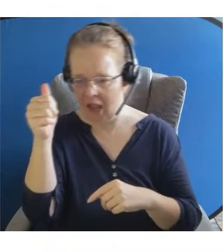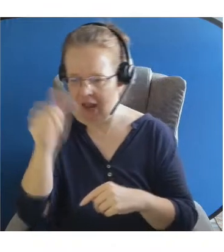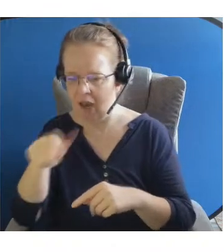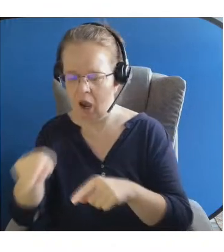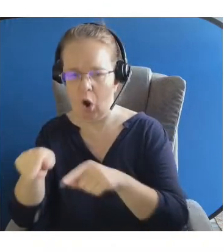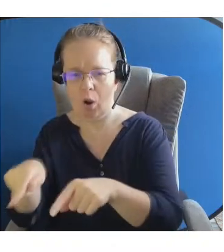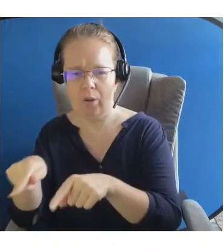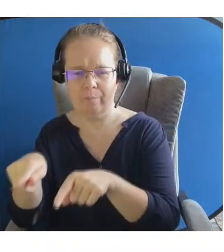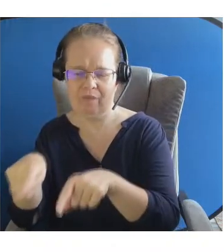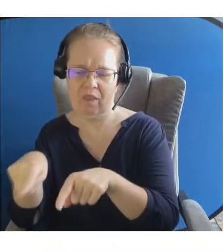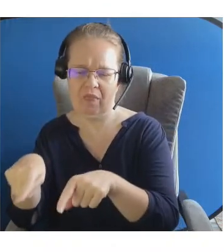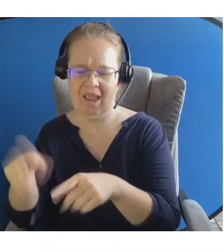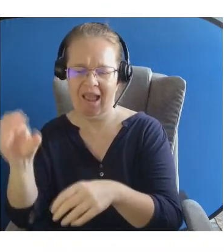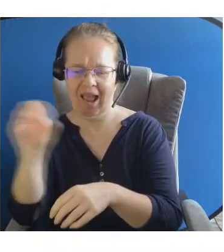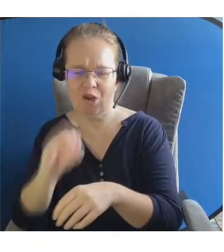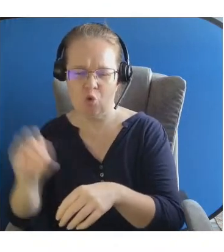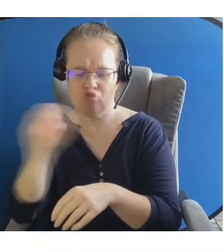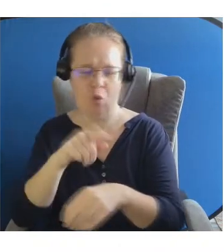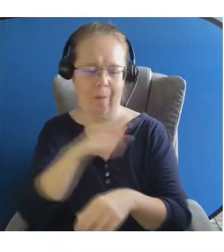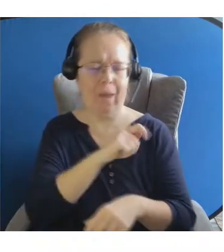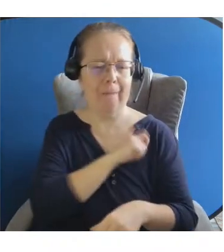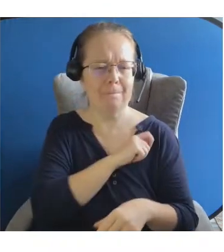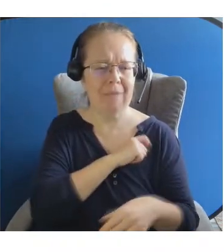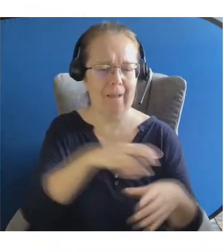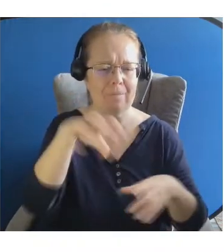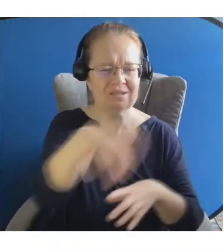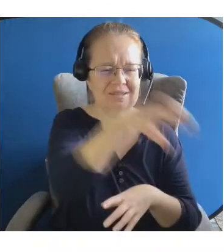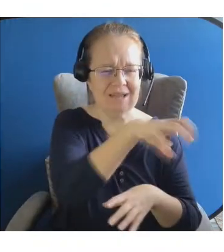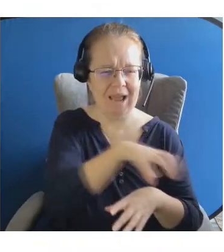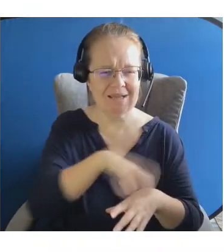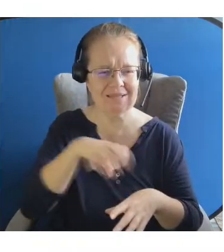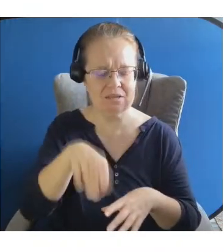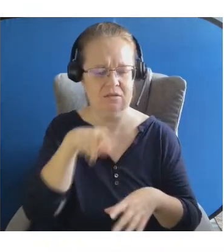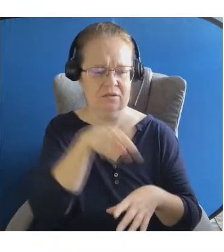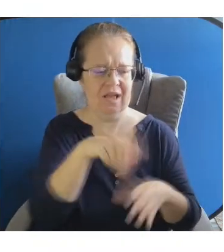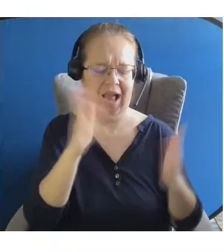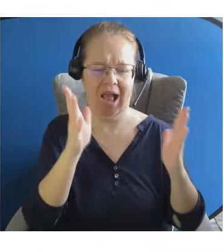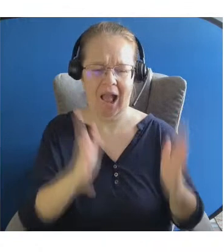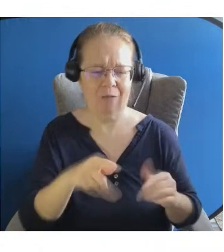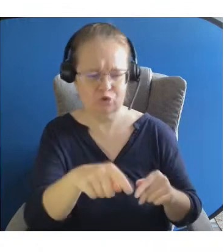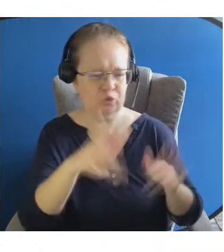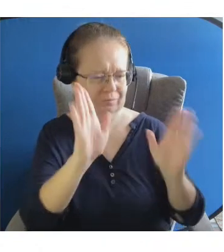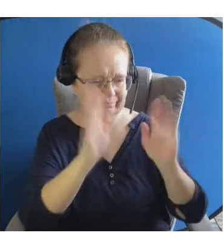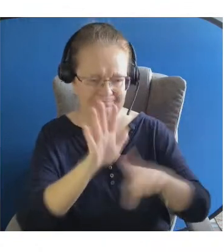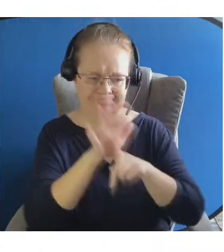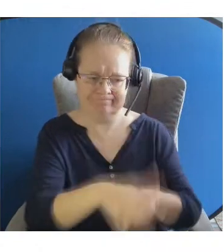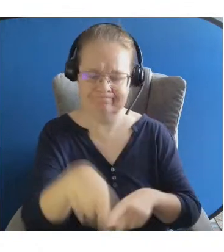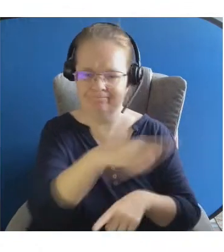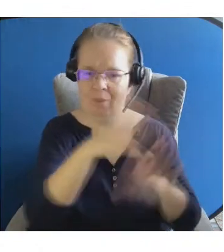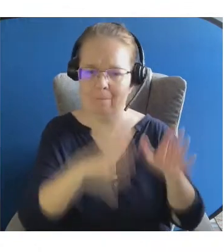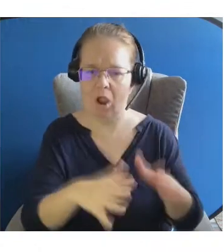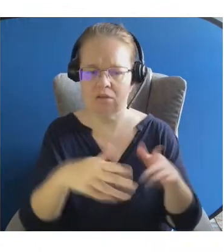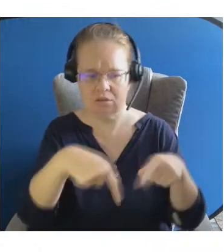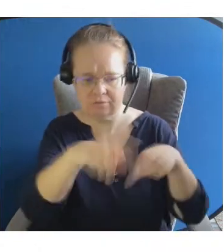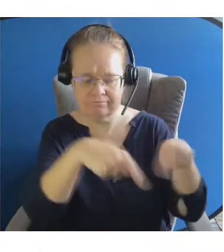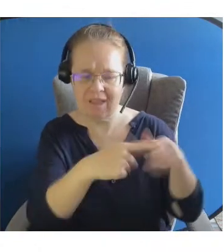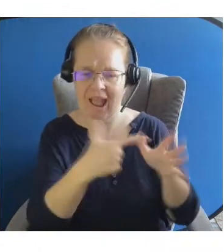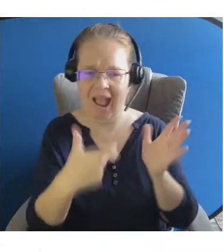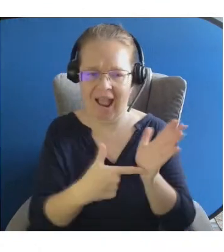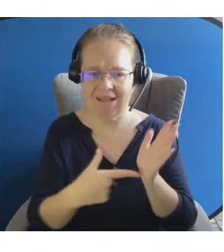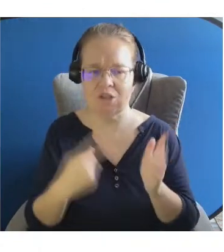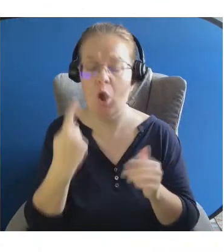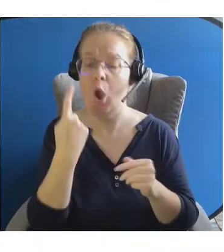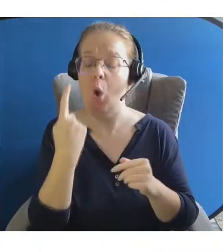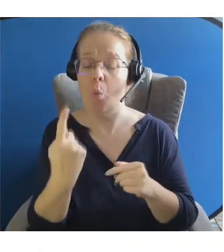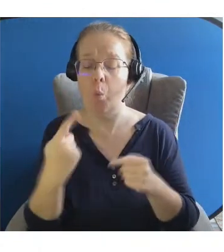are many calls for member states to act, and therefore one of them missing pieces of